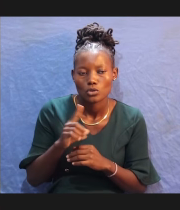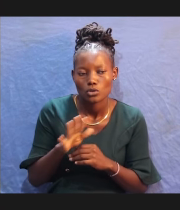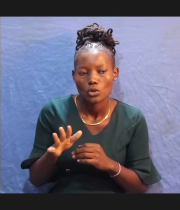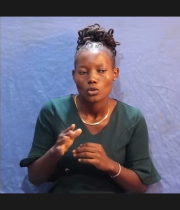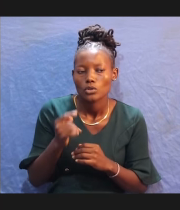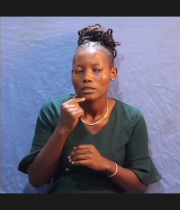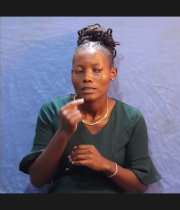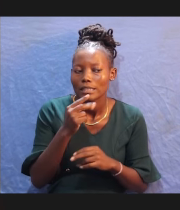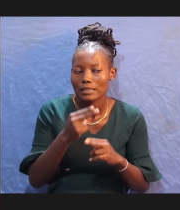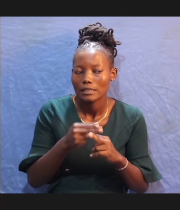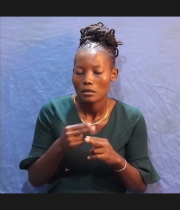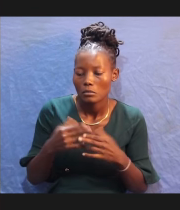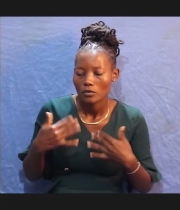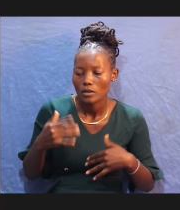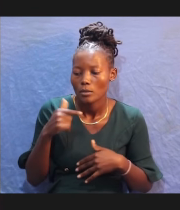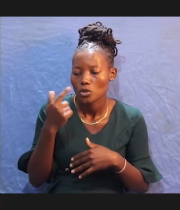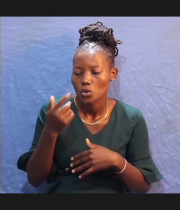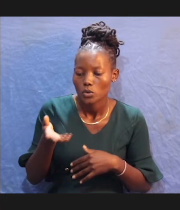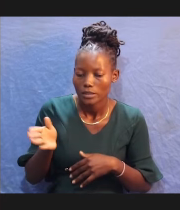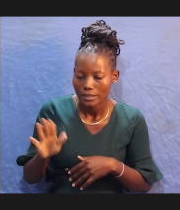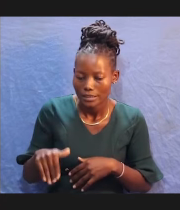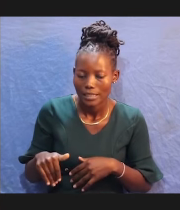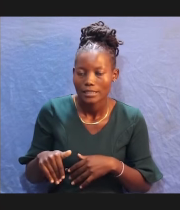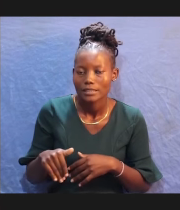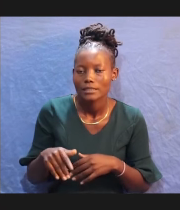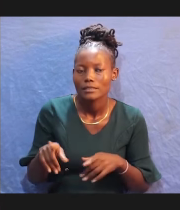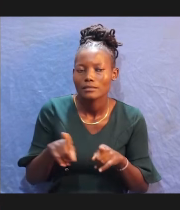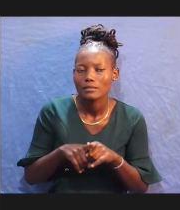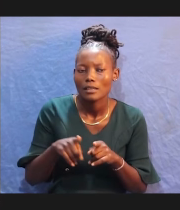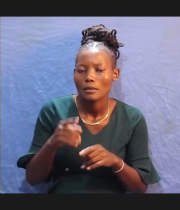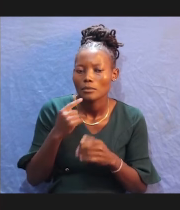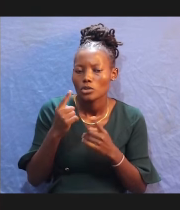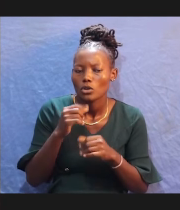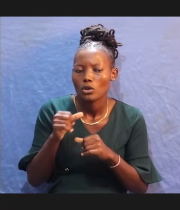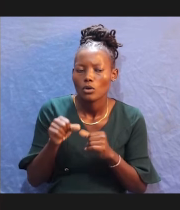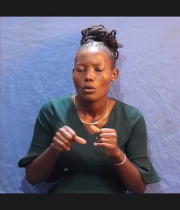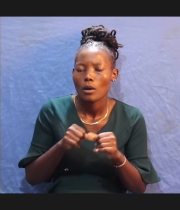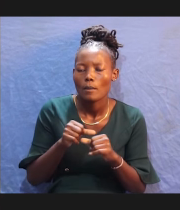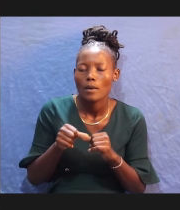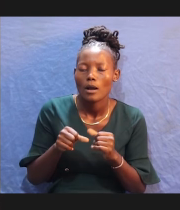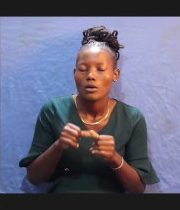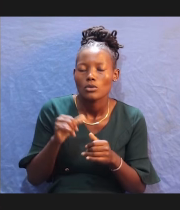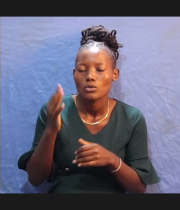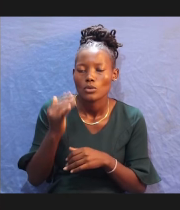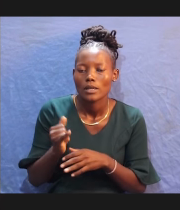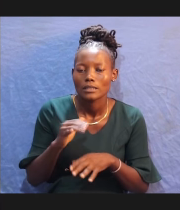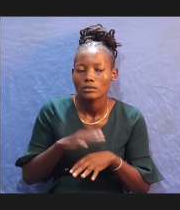is late all the time, start to talk about why is it important to be on time, what do you other people think,